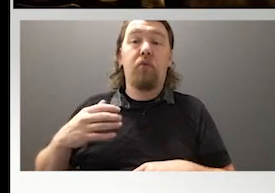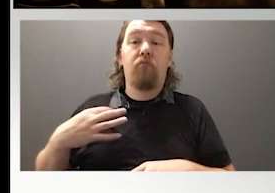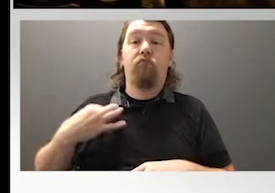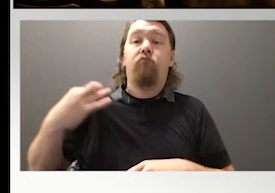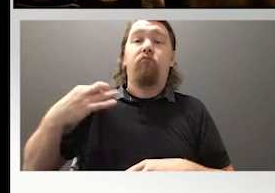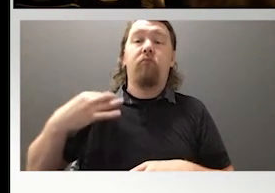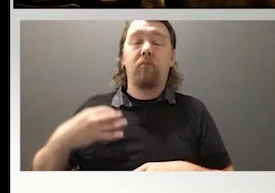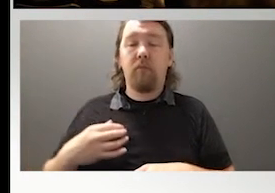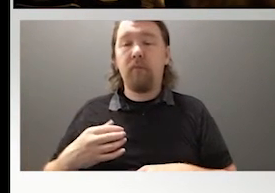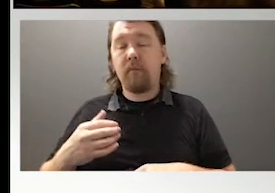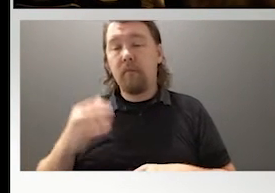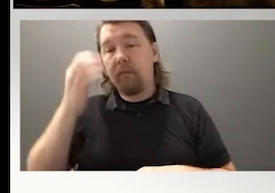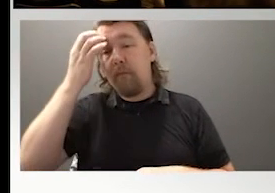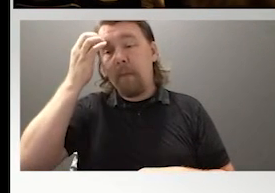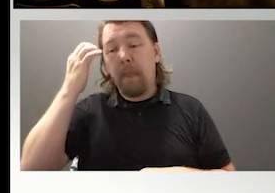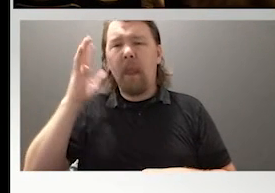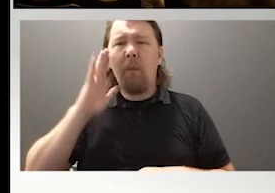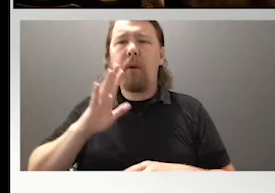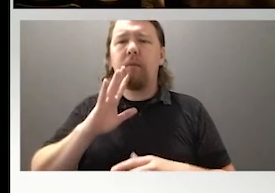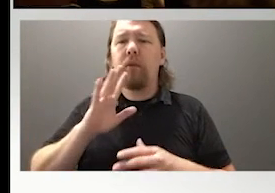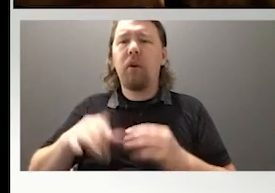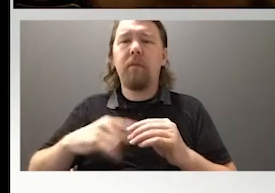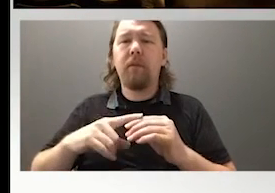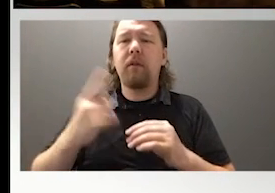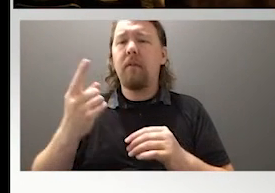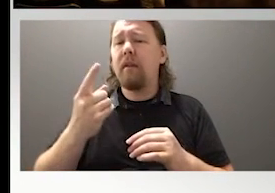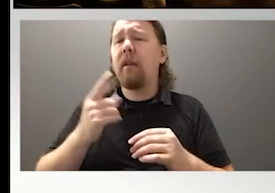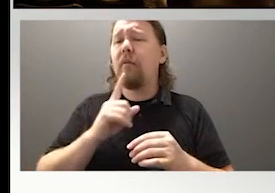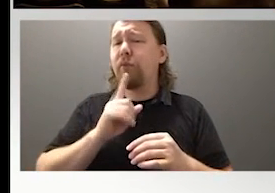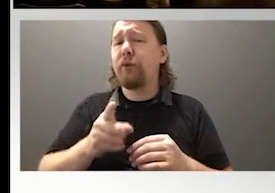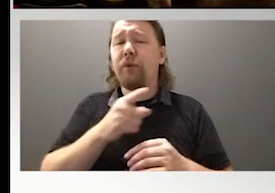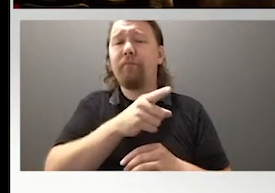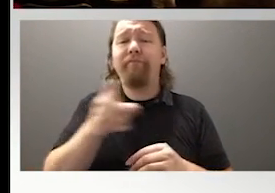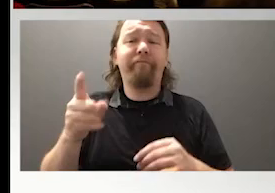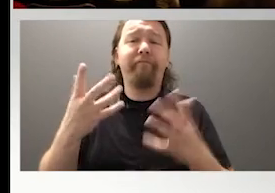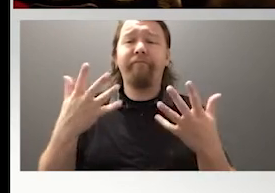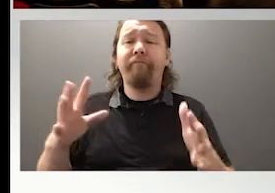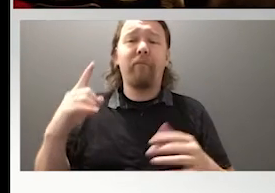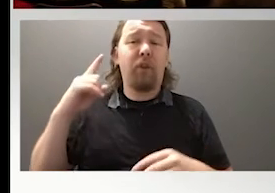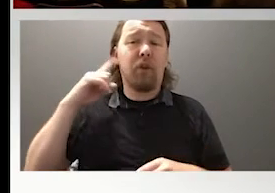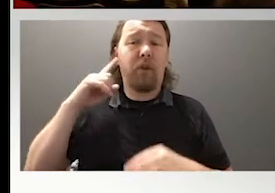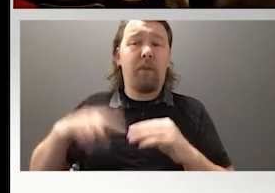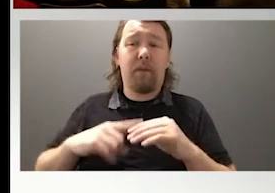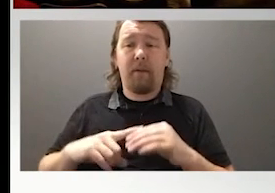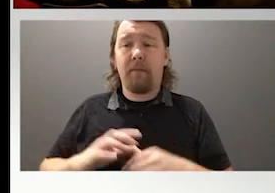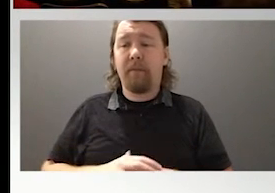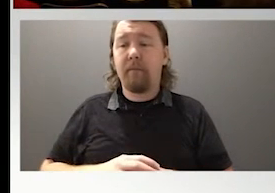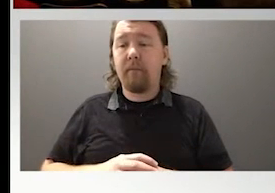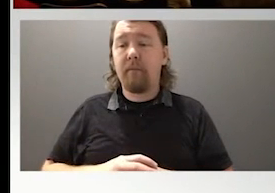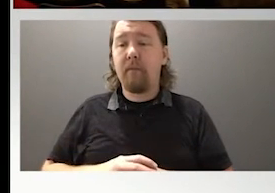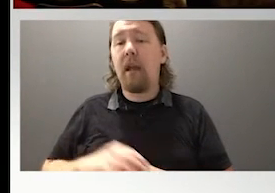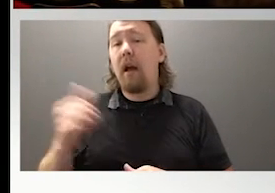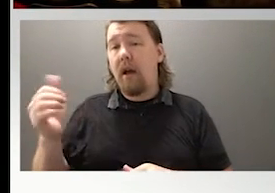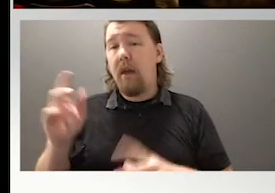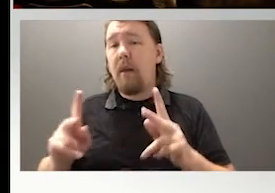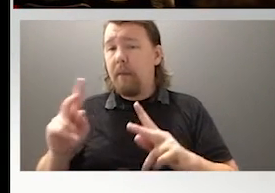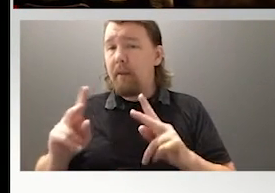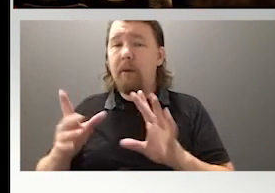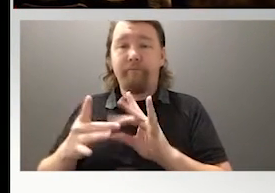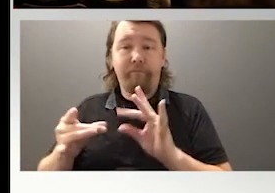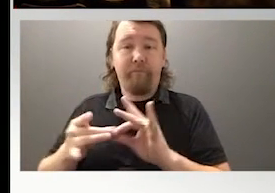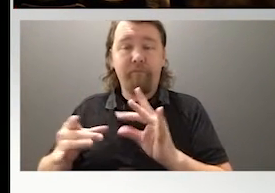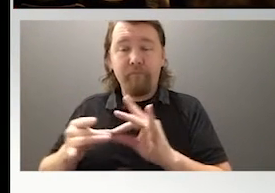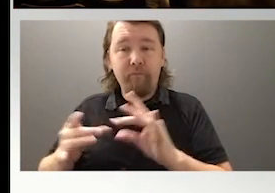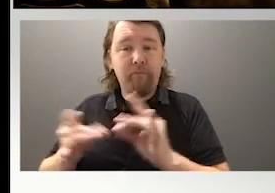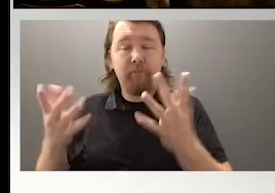We're going to talk about something that I'm pretty sure you've already heard about, and others have talked